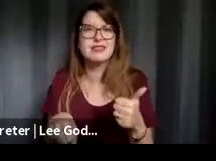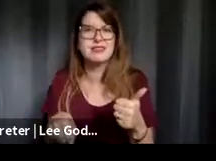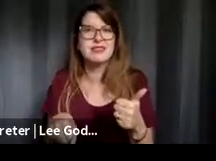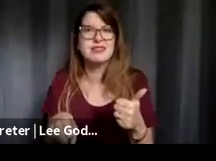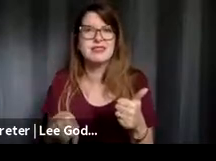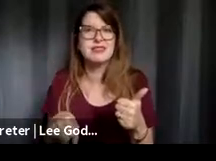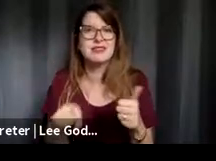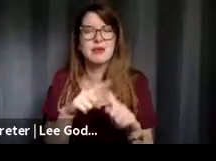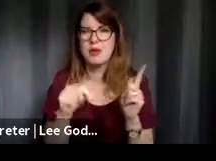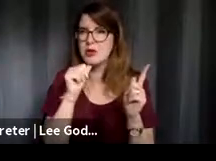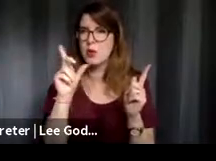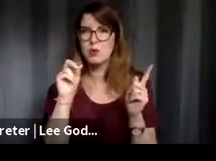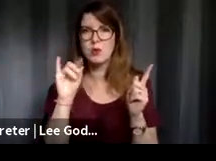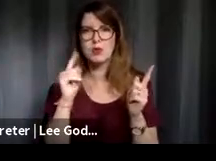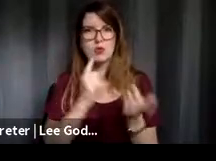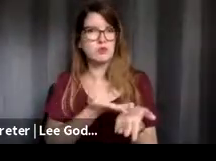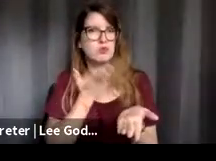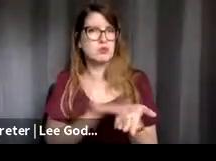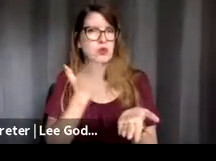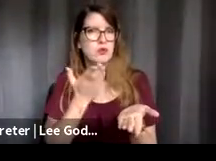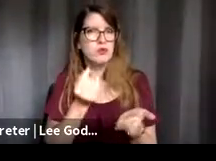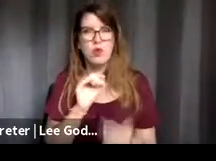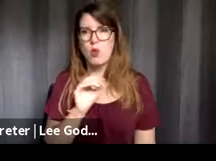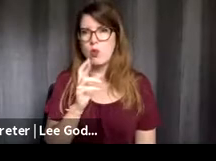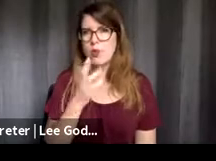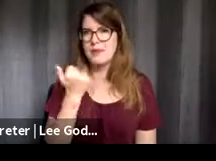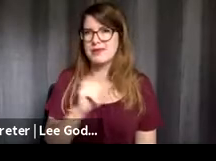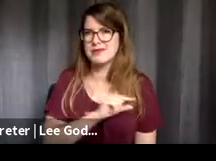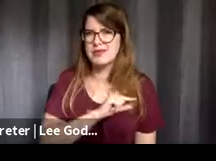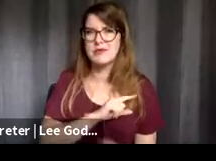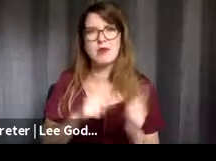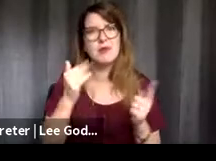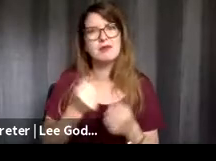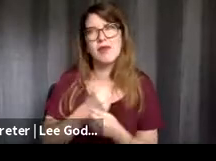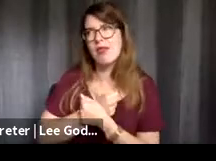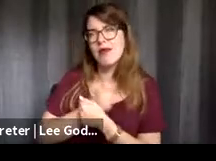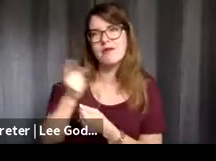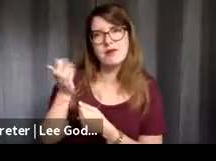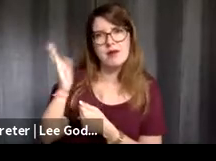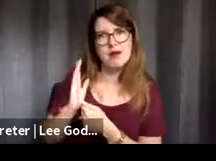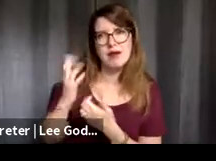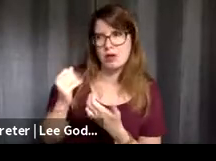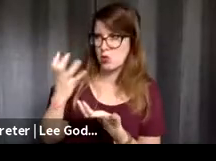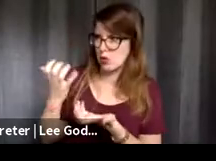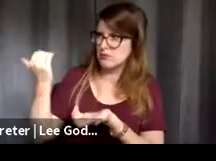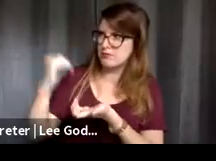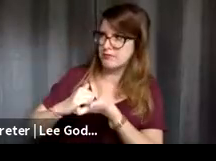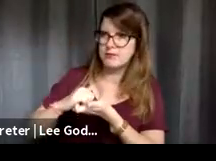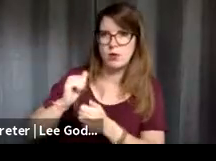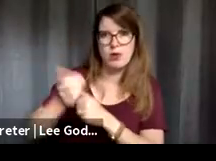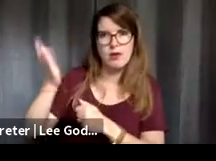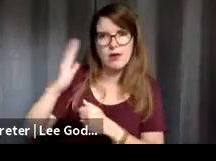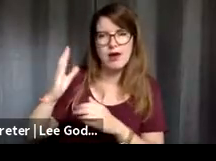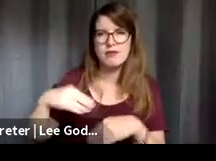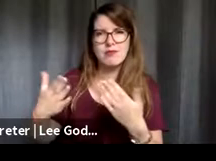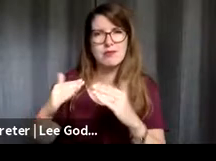not to prove yourself or out of guilt, but actually out of love for God, and because you want to partner with God to bring